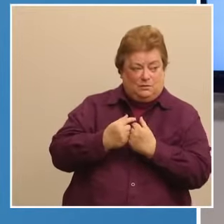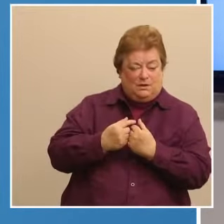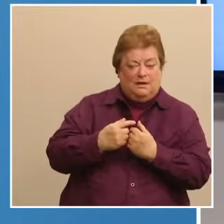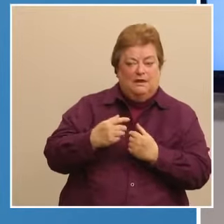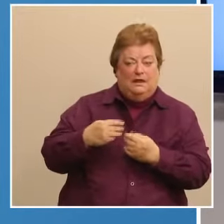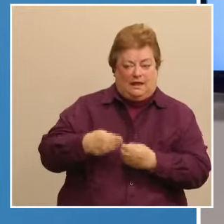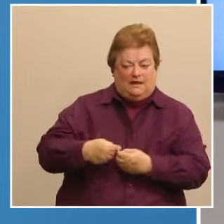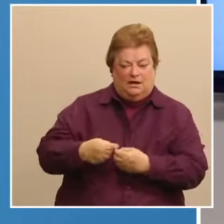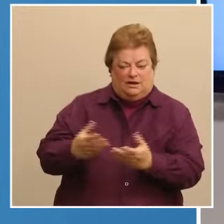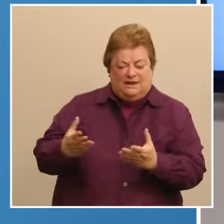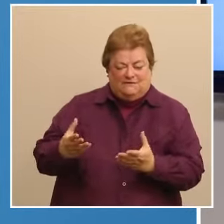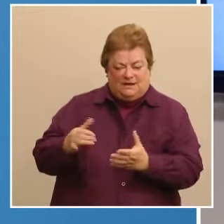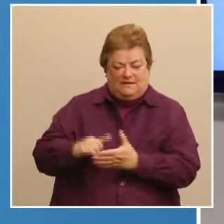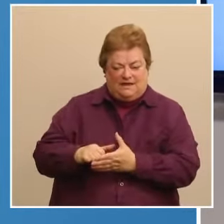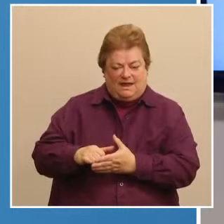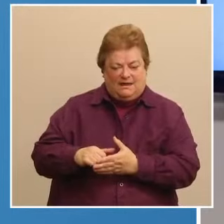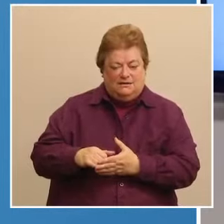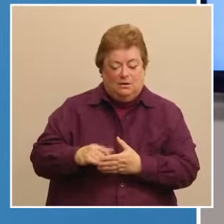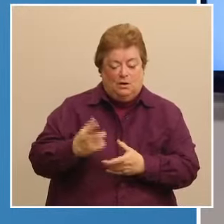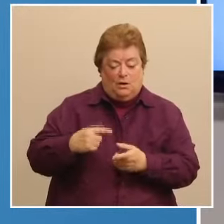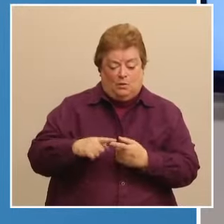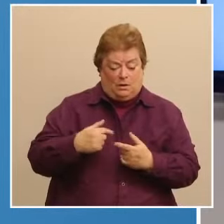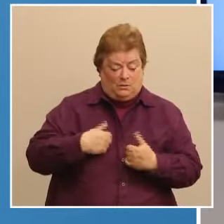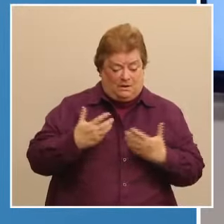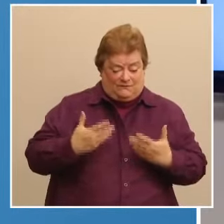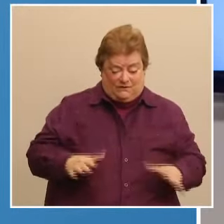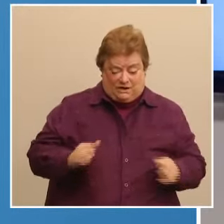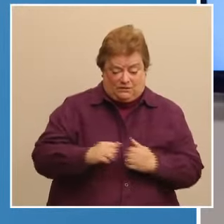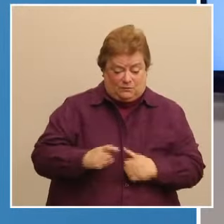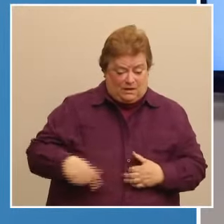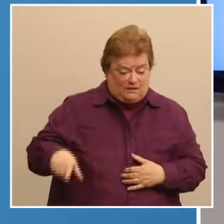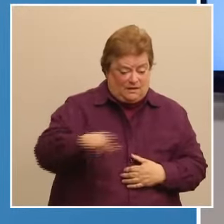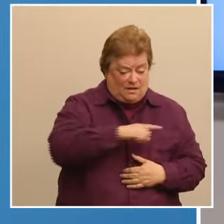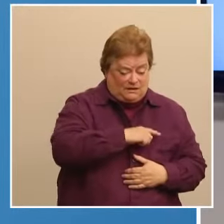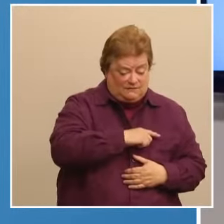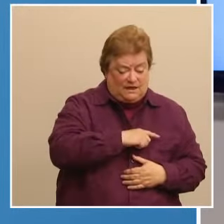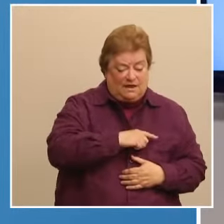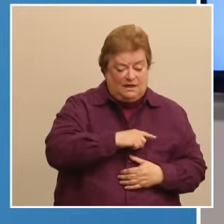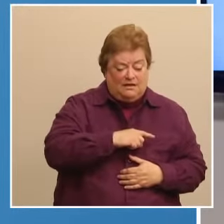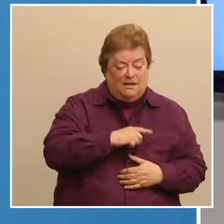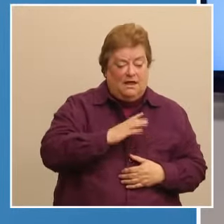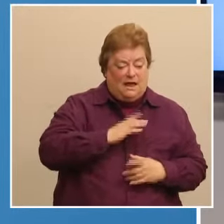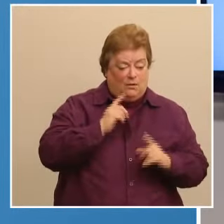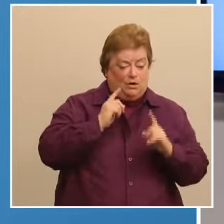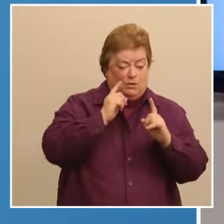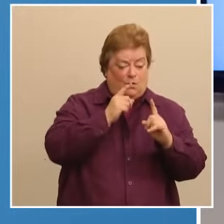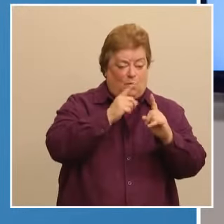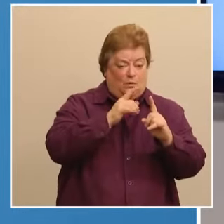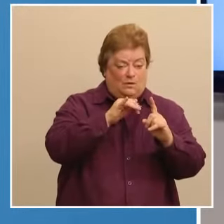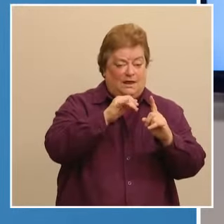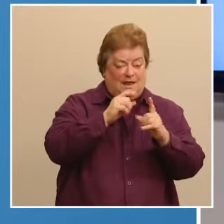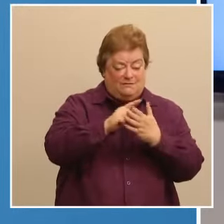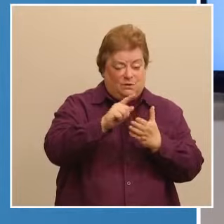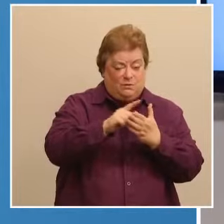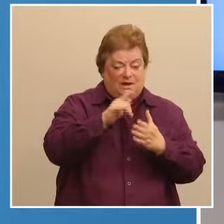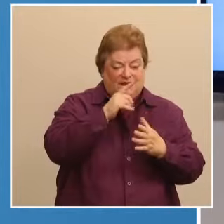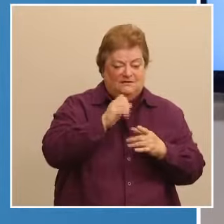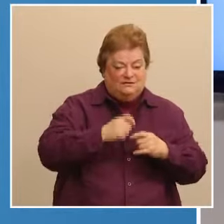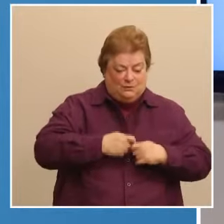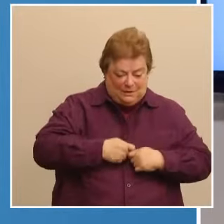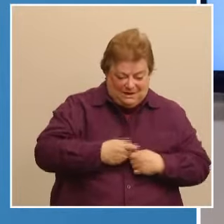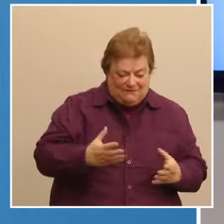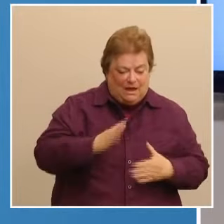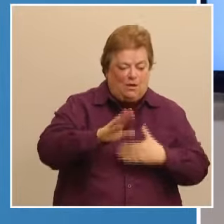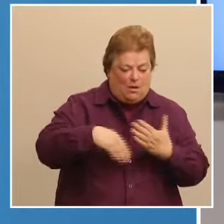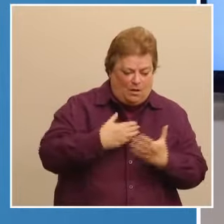giving them. Now, once these are all done, we're pretty close. Our goal every week is to get out every vaccine that we